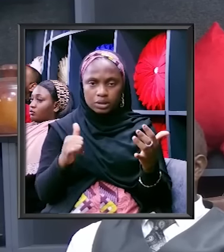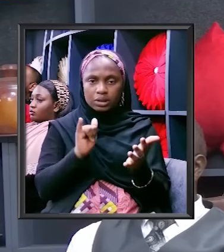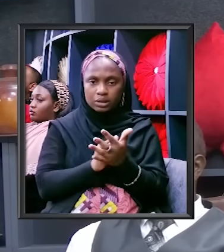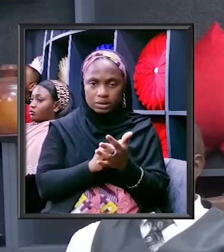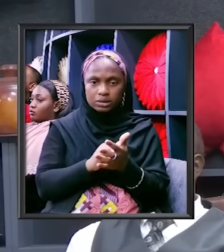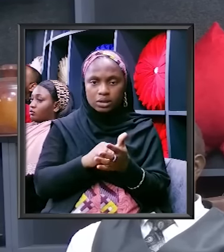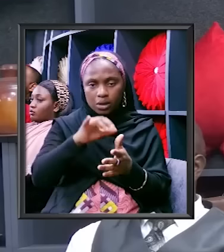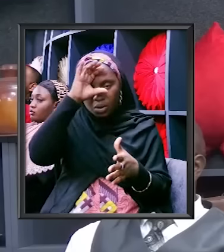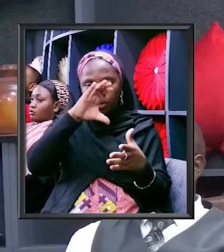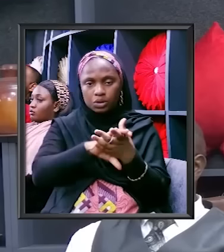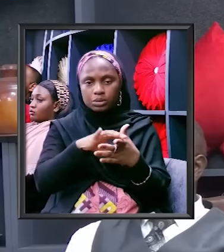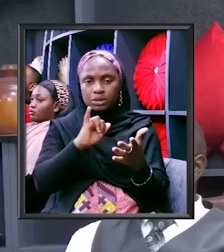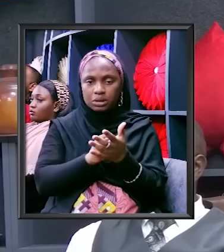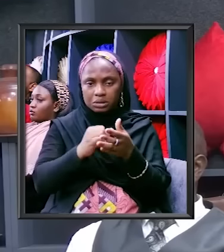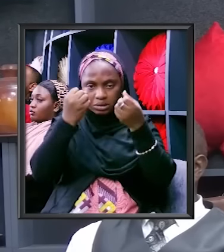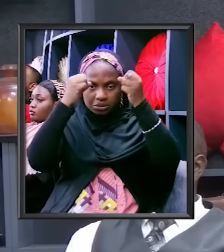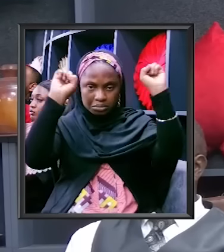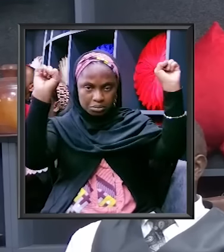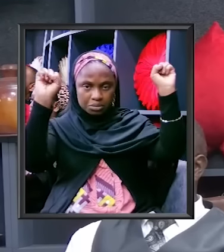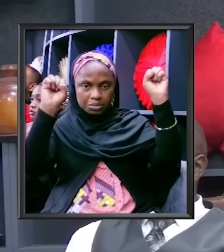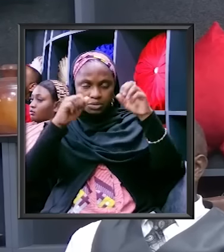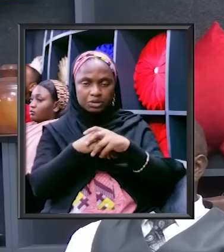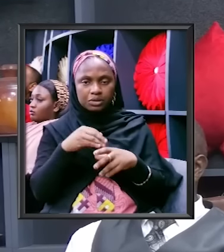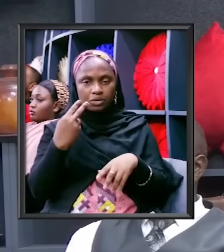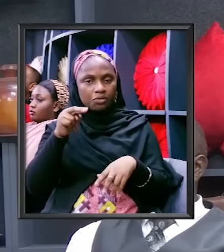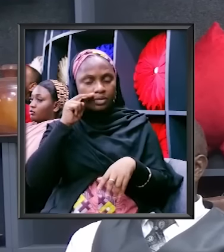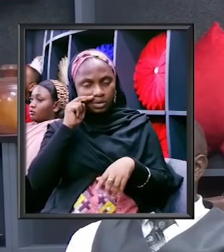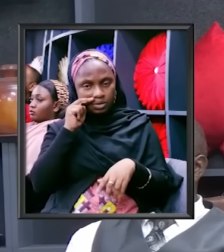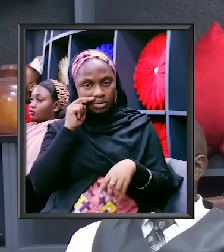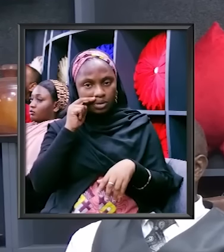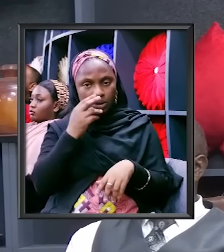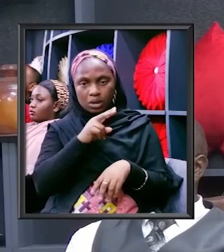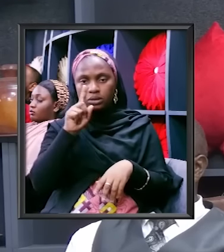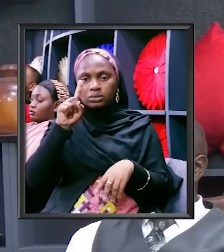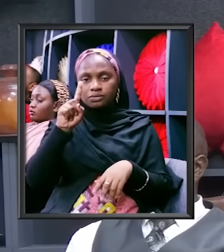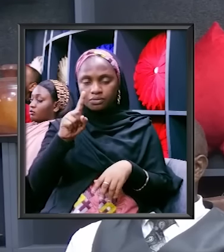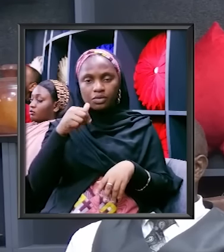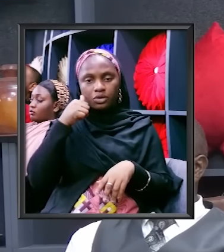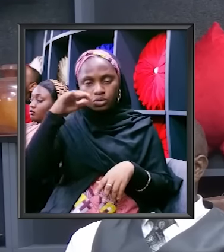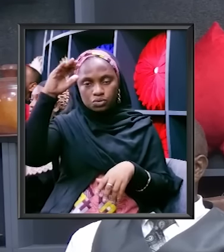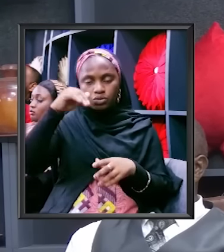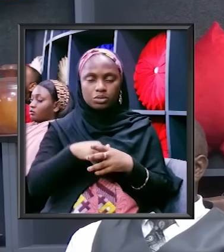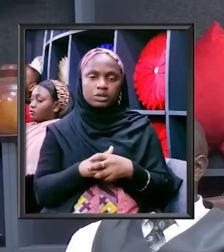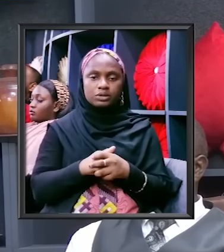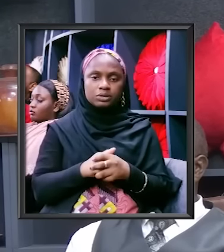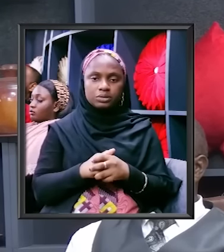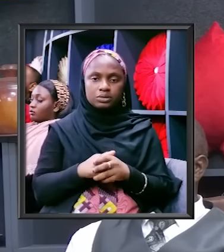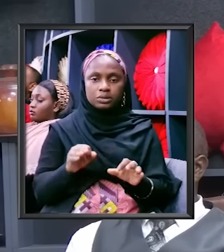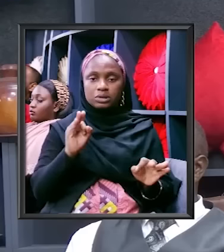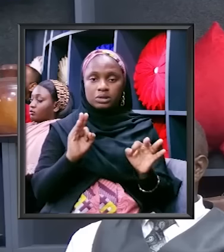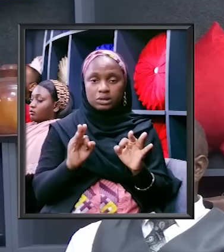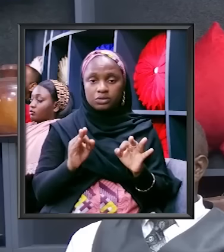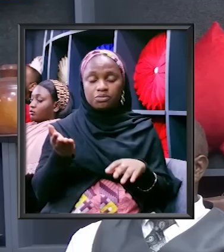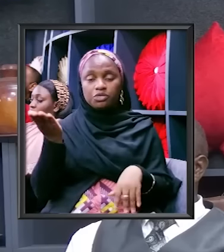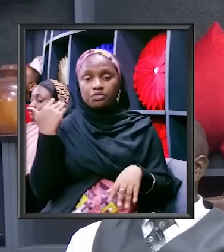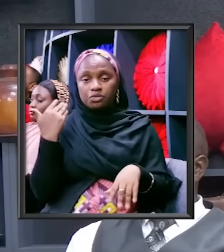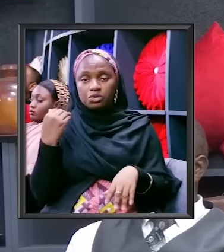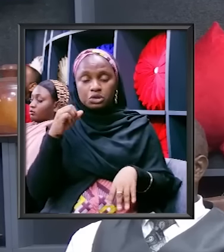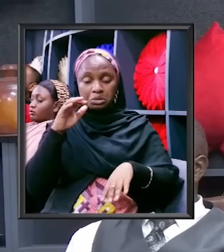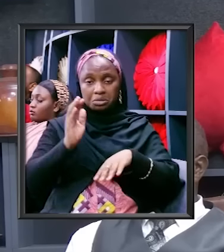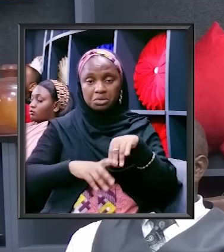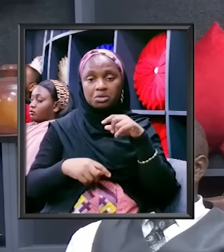her husband be the first man, now she be the first woman. If before she